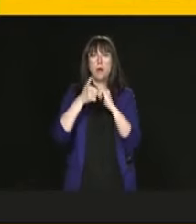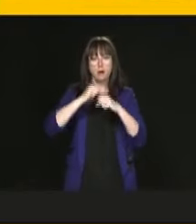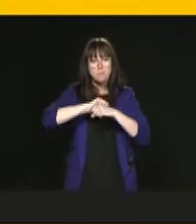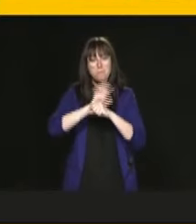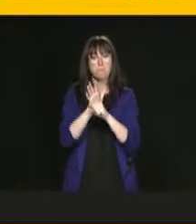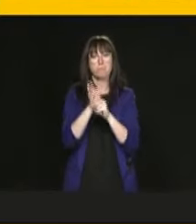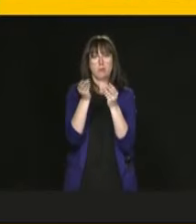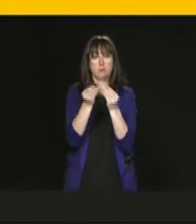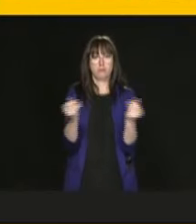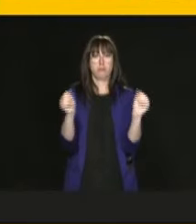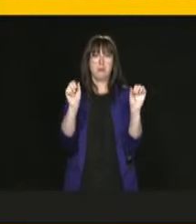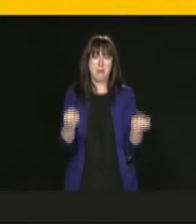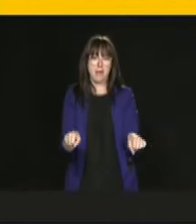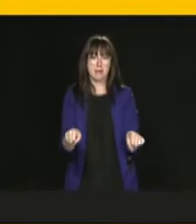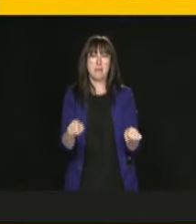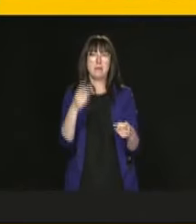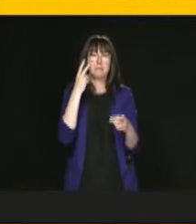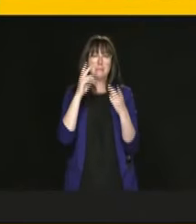accurate models.